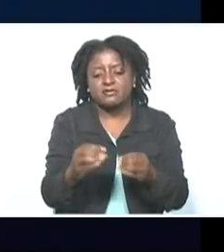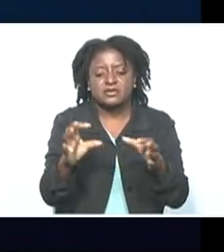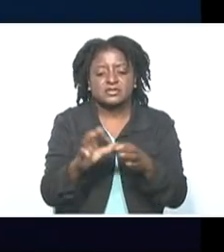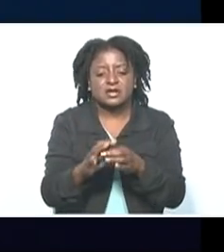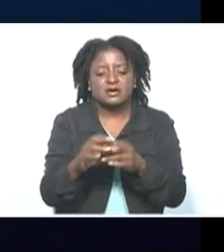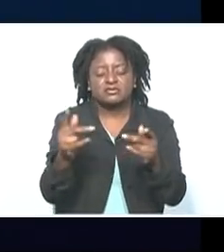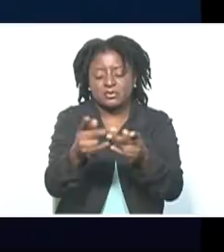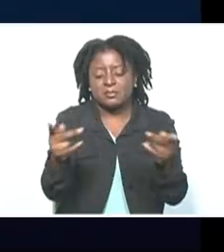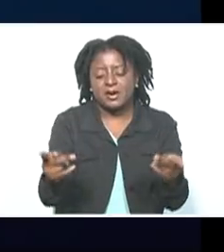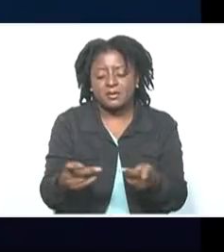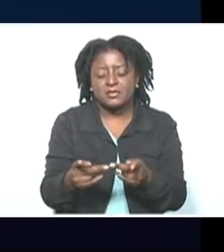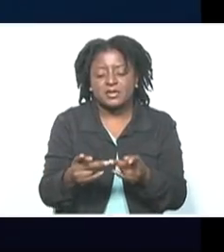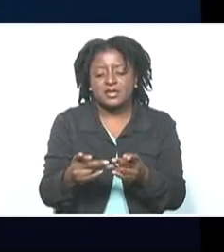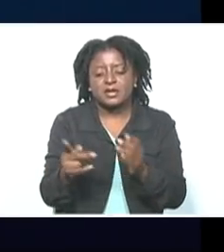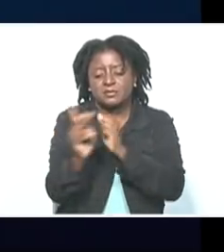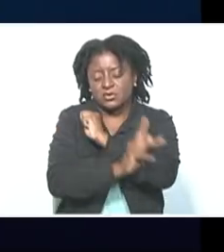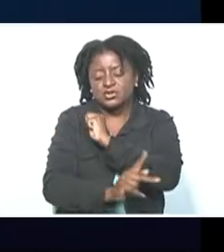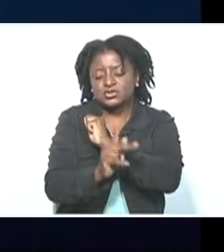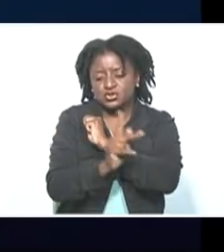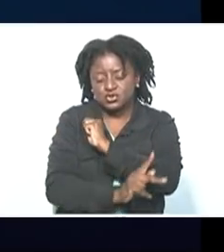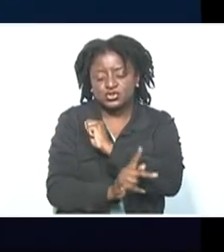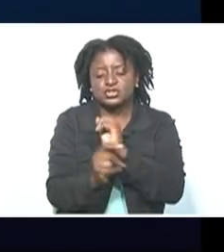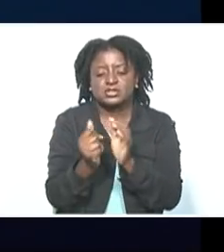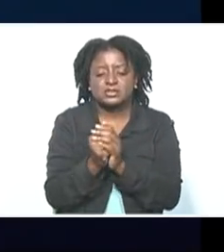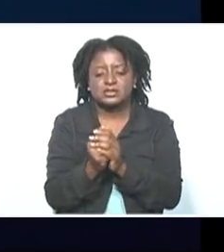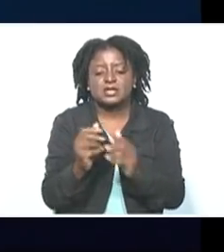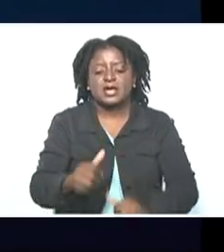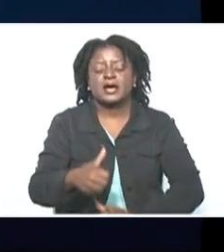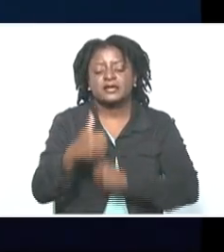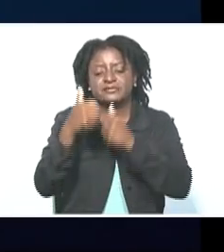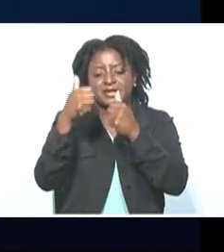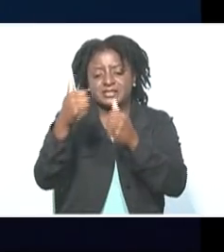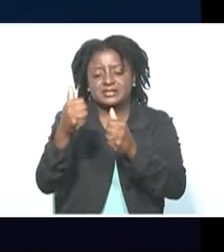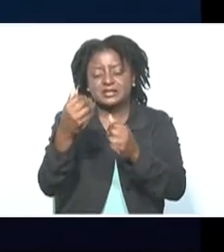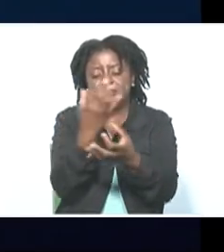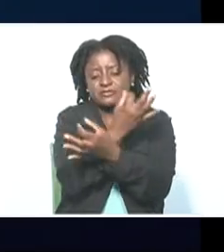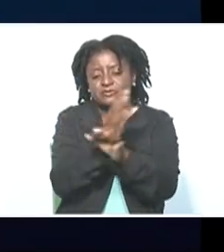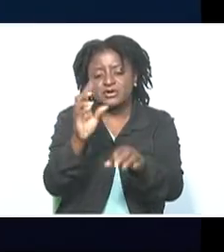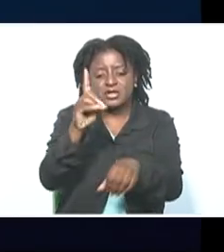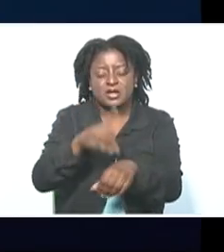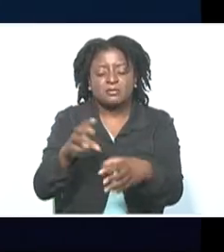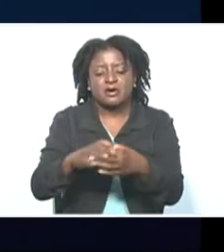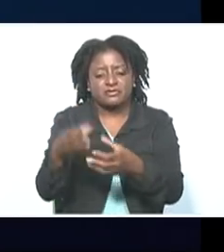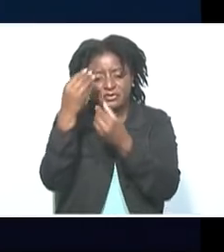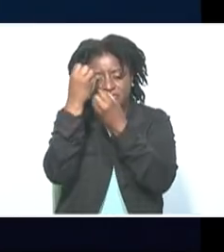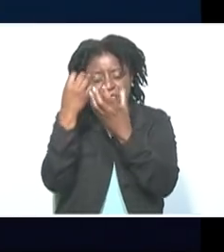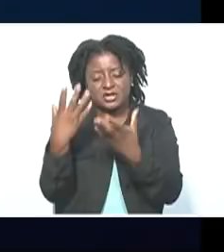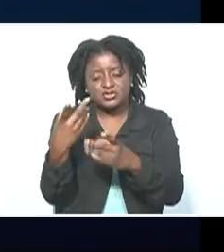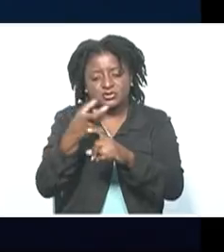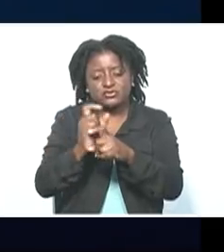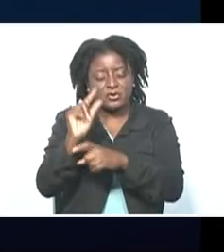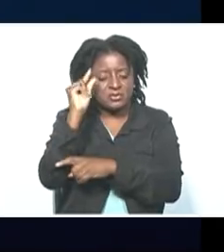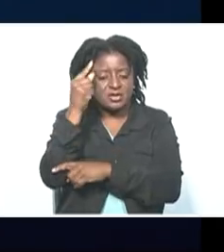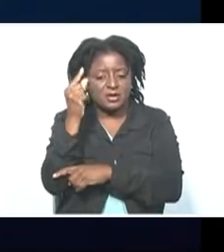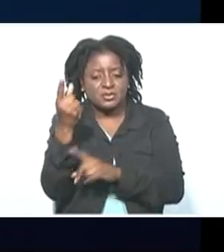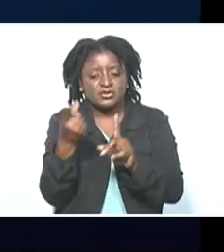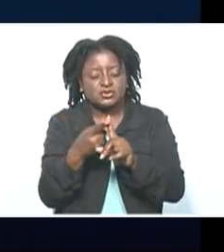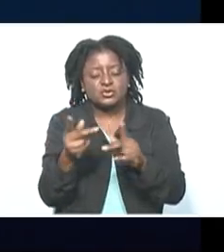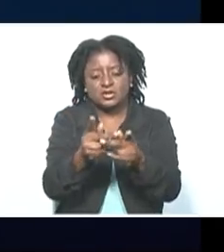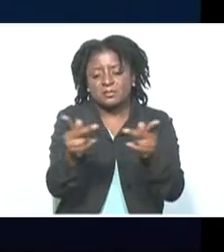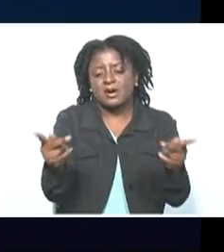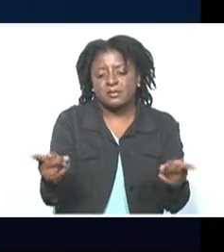of Public Prosecutions, advancing freedom of information from the government to the